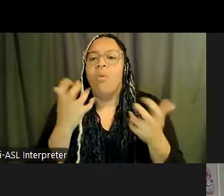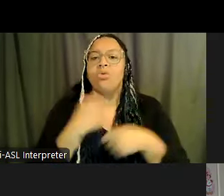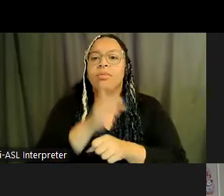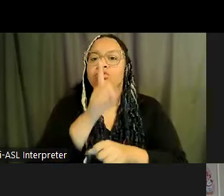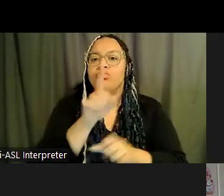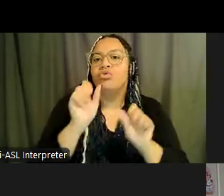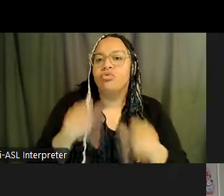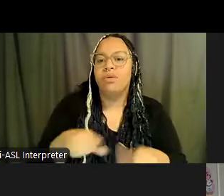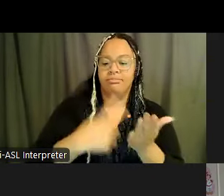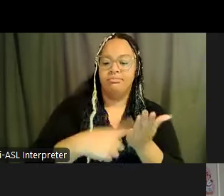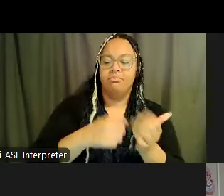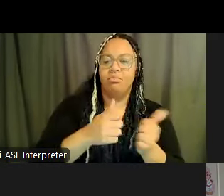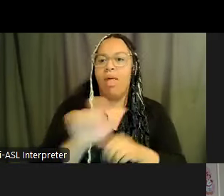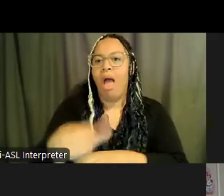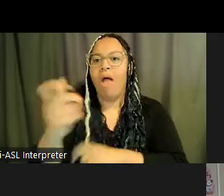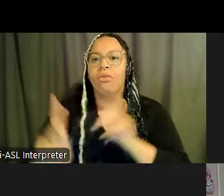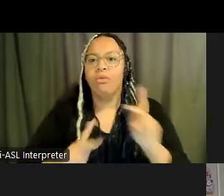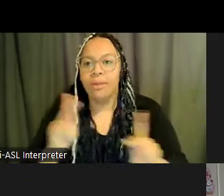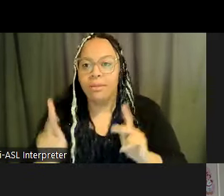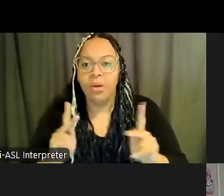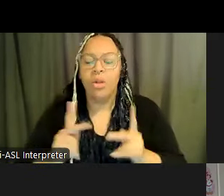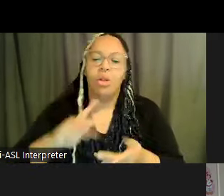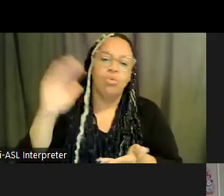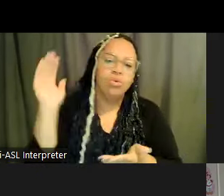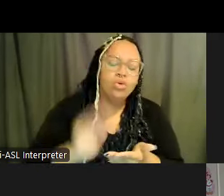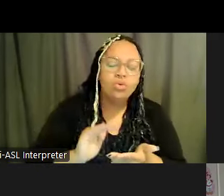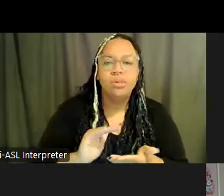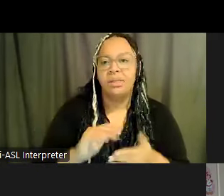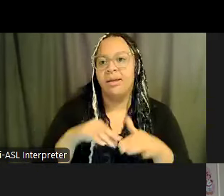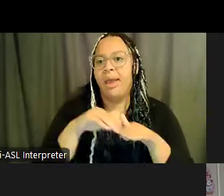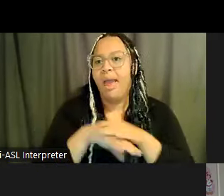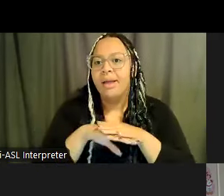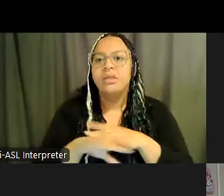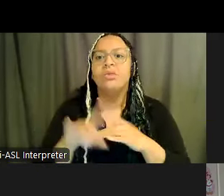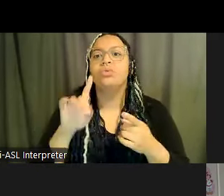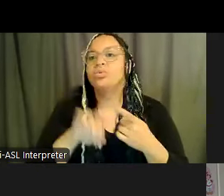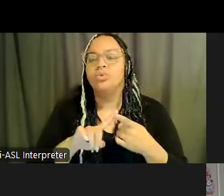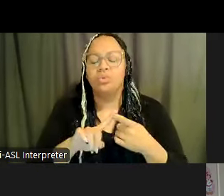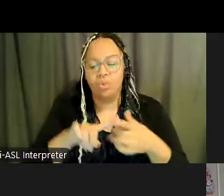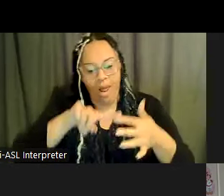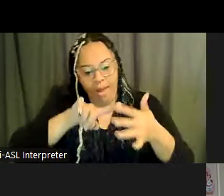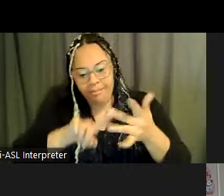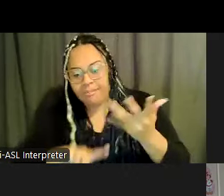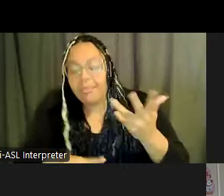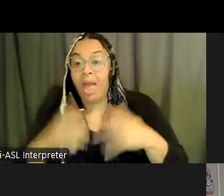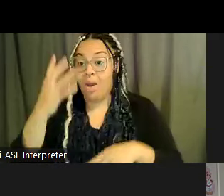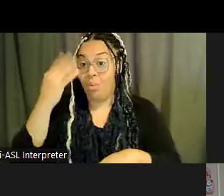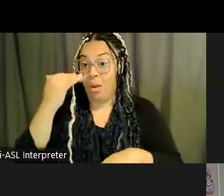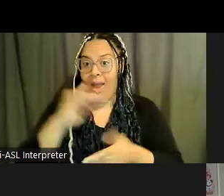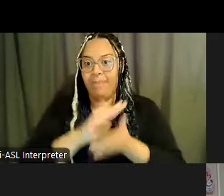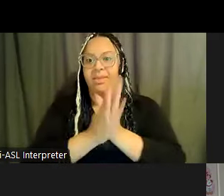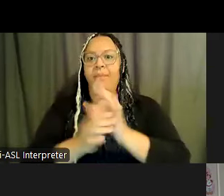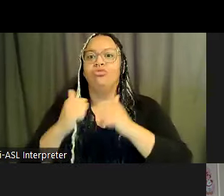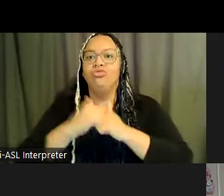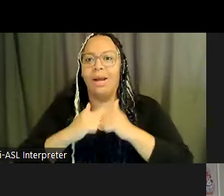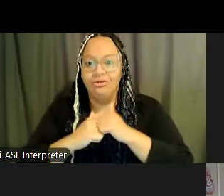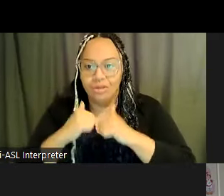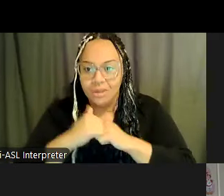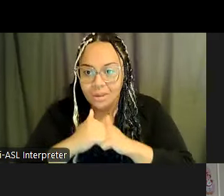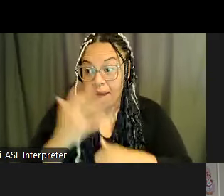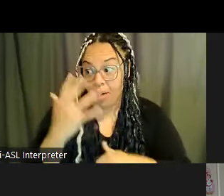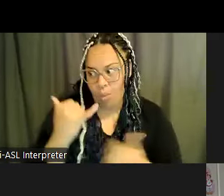mean safety matter? Why is reducing access to lethal means important? And why should it be a strategy? And why